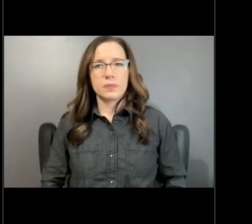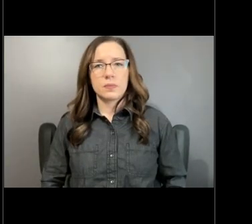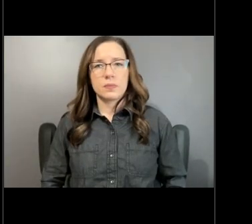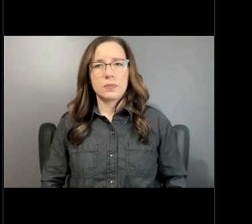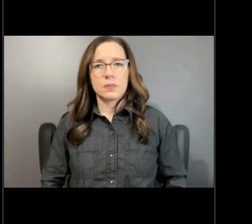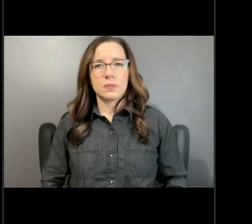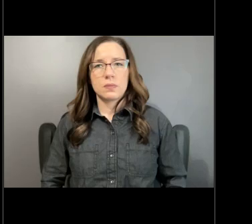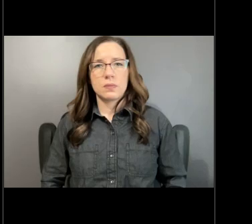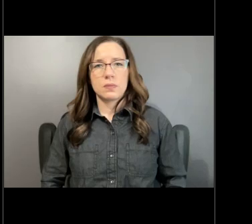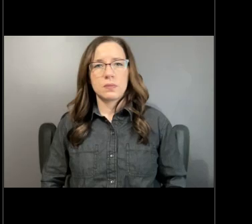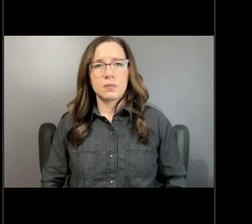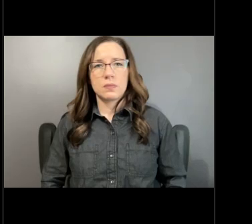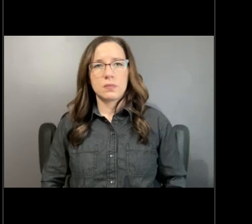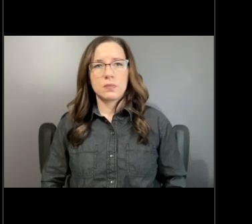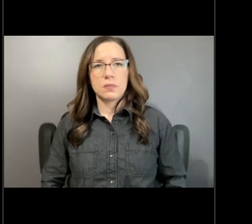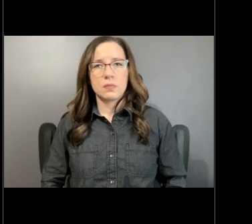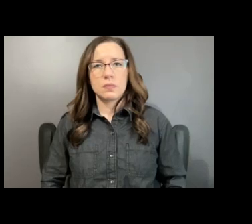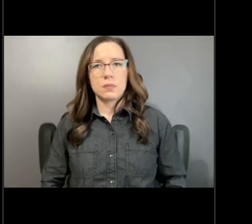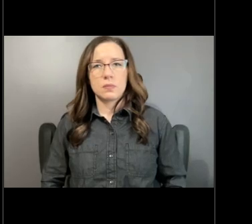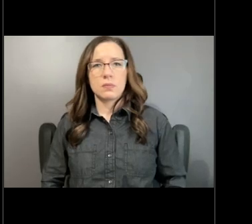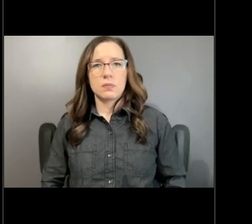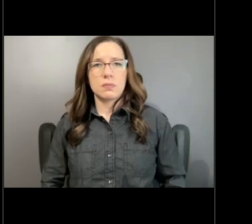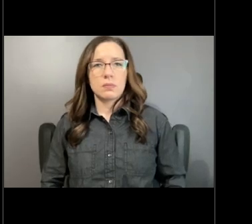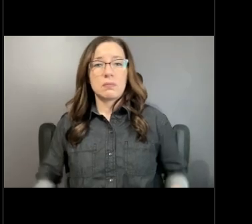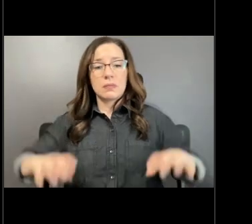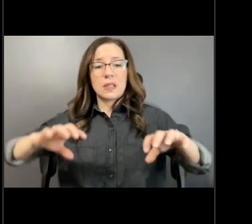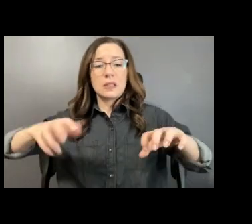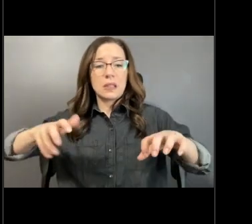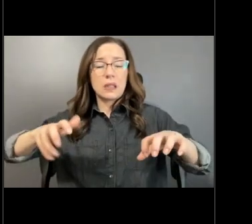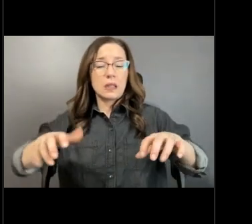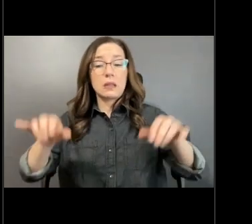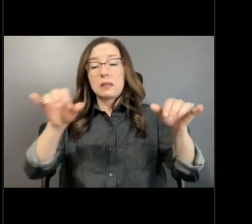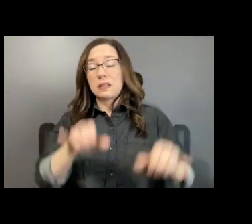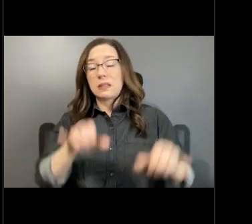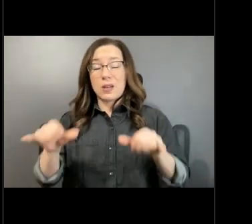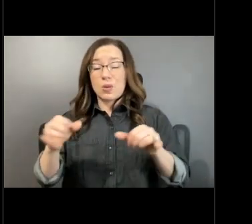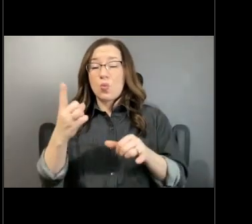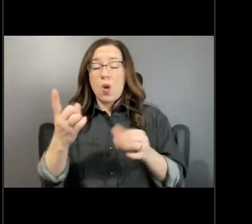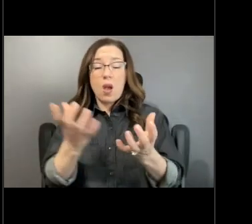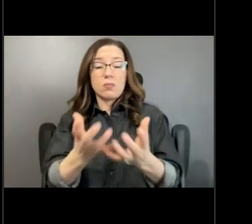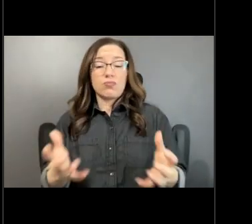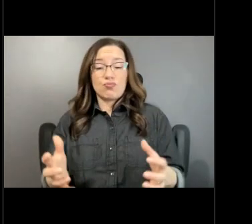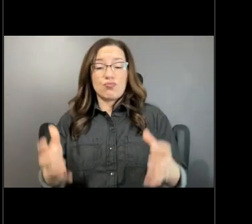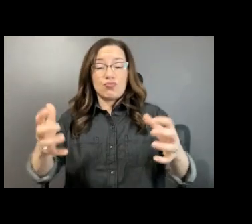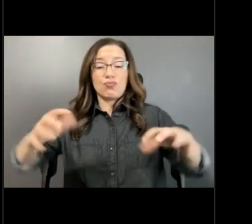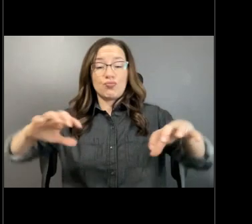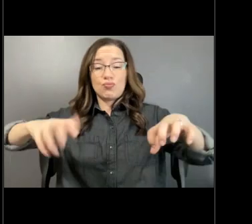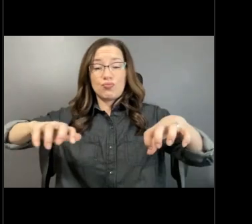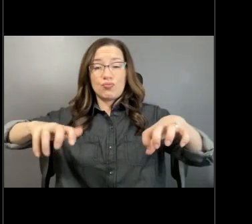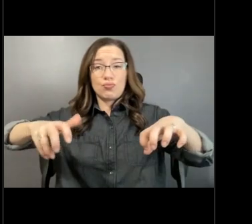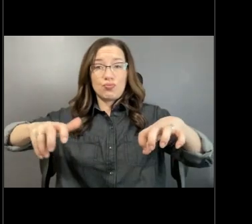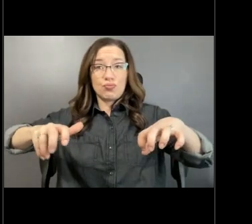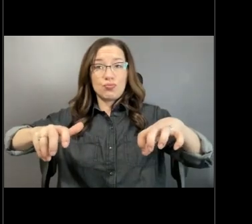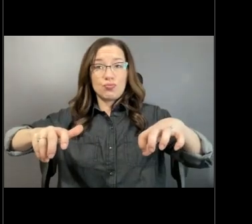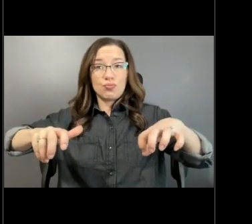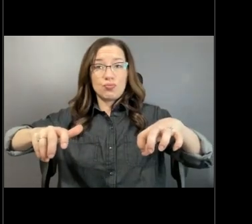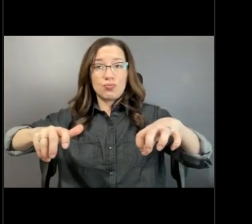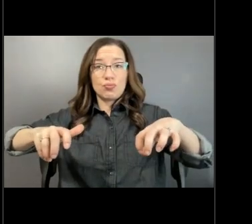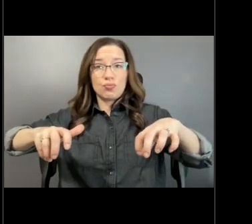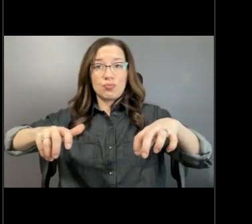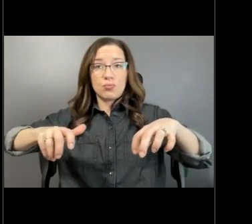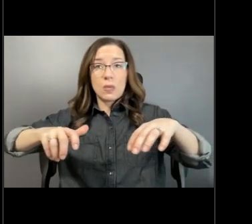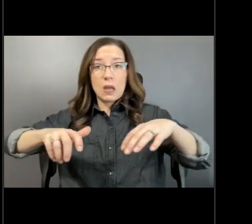When a sink, even a standard single basin sink, is at the bottom of the